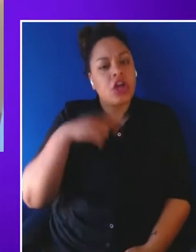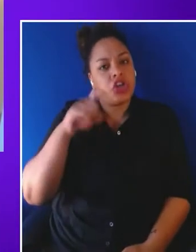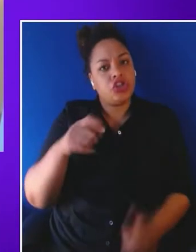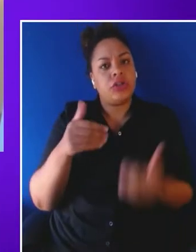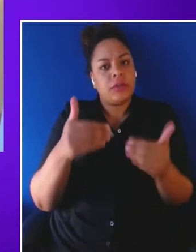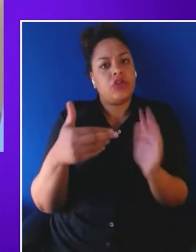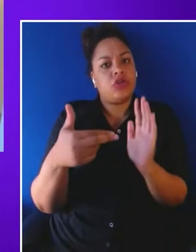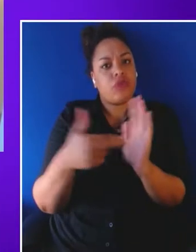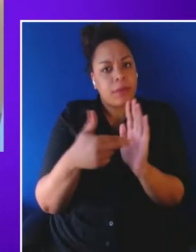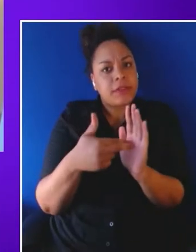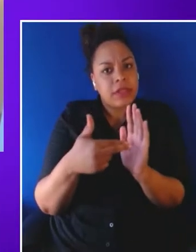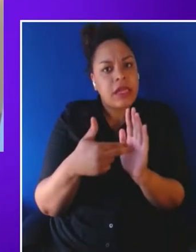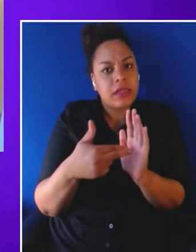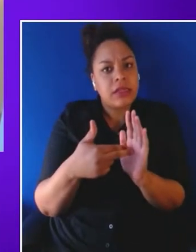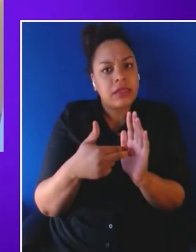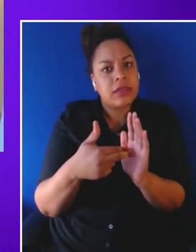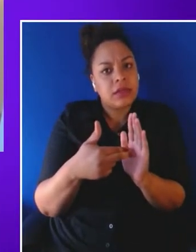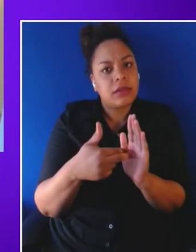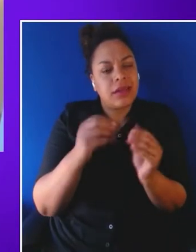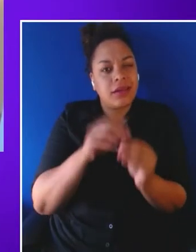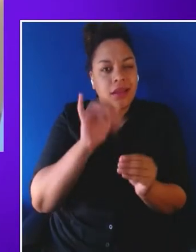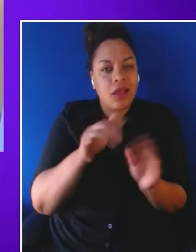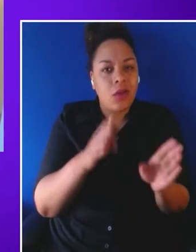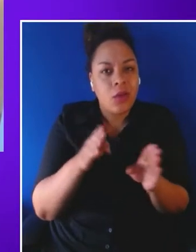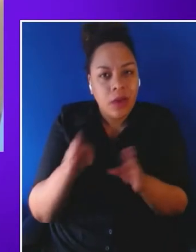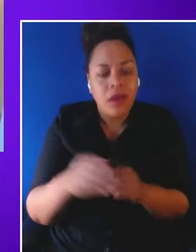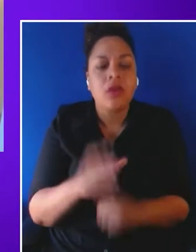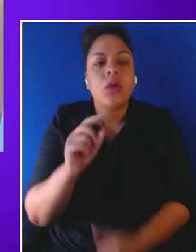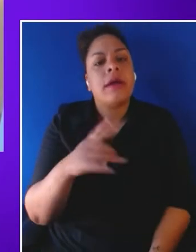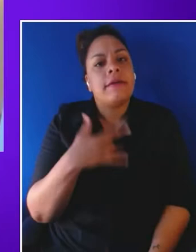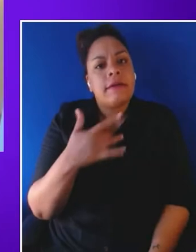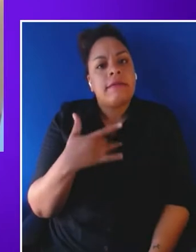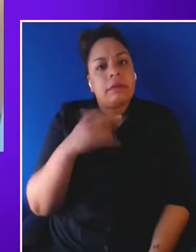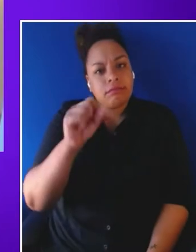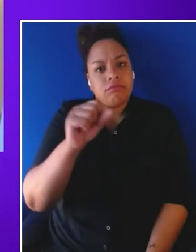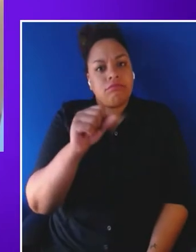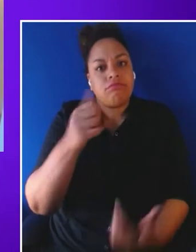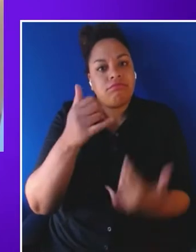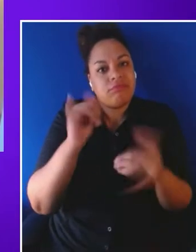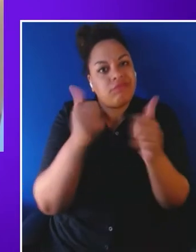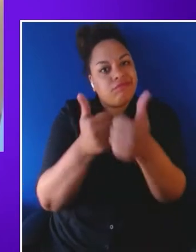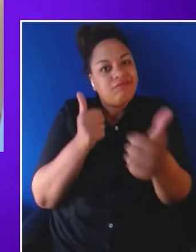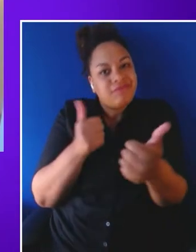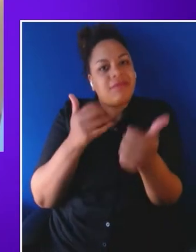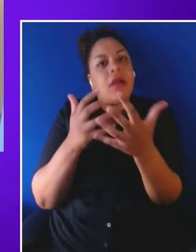particular application. So I feel like there's a long way to go